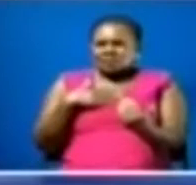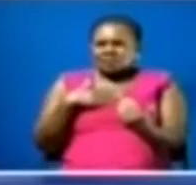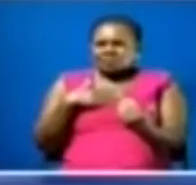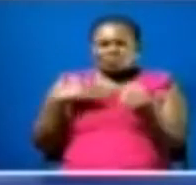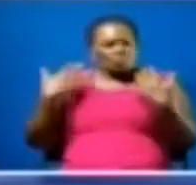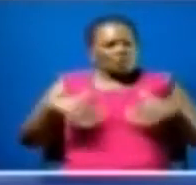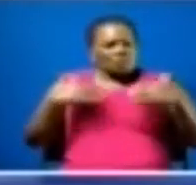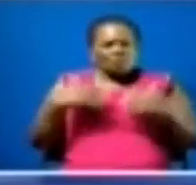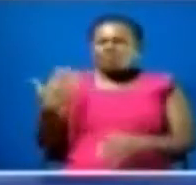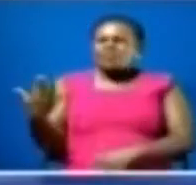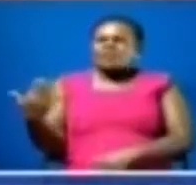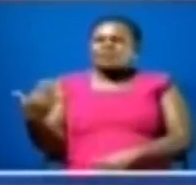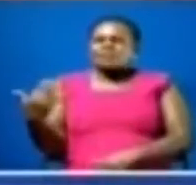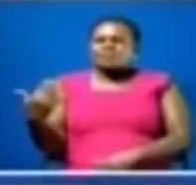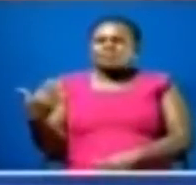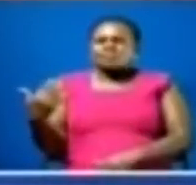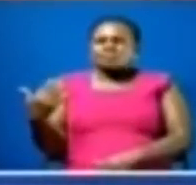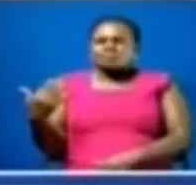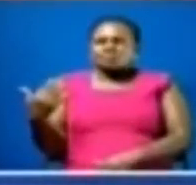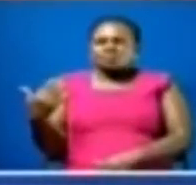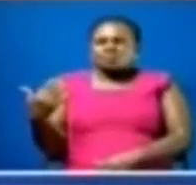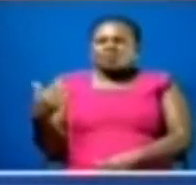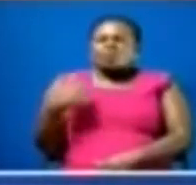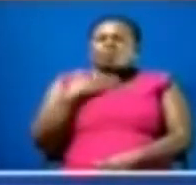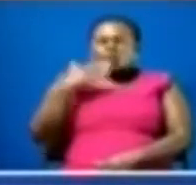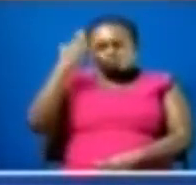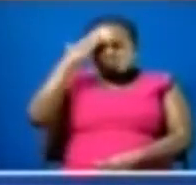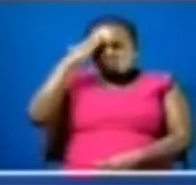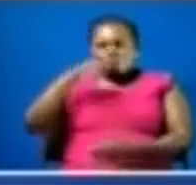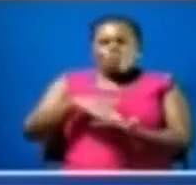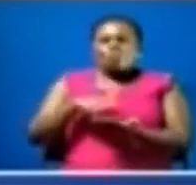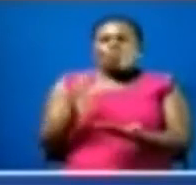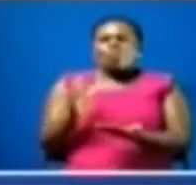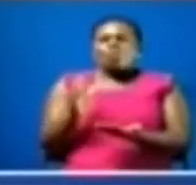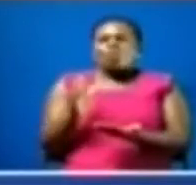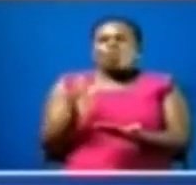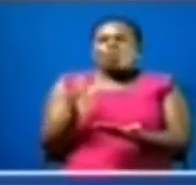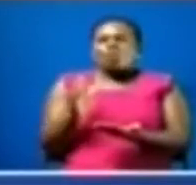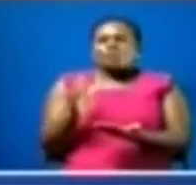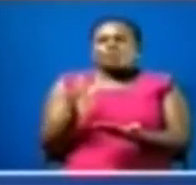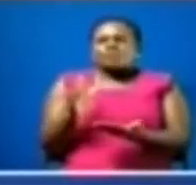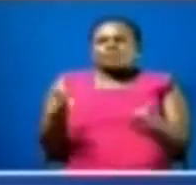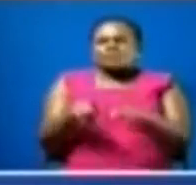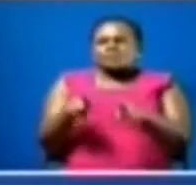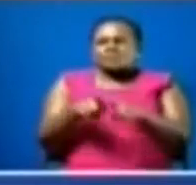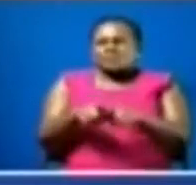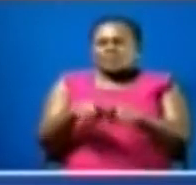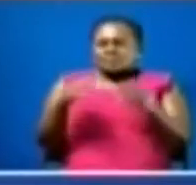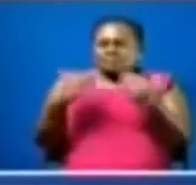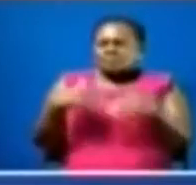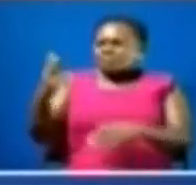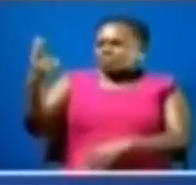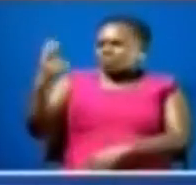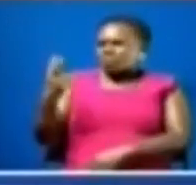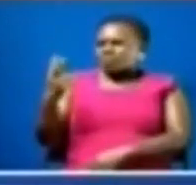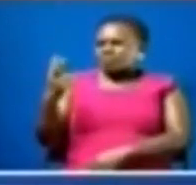an amazing thing. Well, that's amazing. Yes. So I can't wait to know a little bit more about you, and I'm sure our viewers and your loyal fans are also waiting. Yes. So